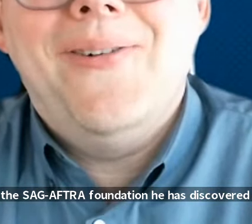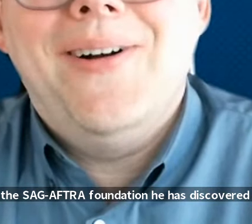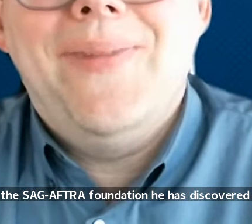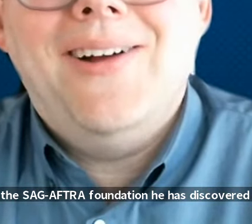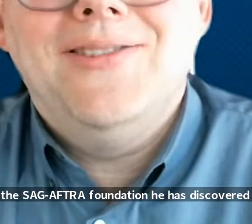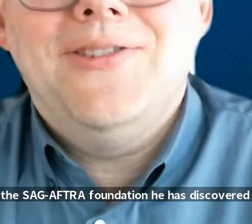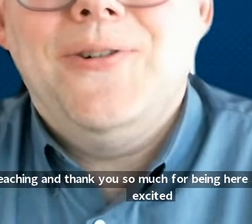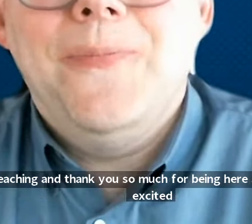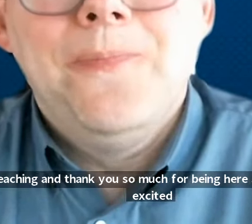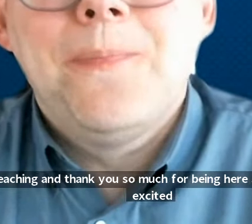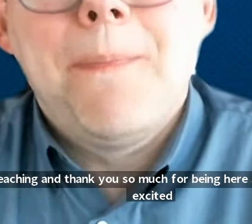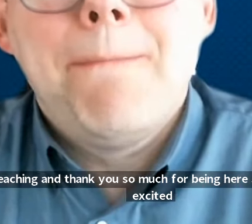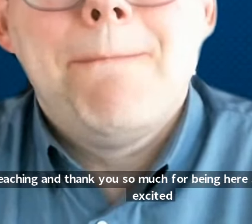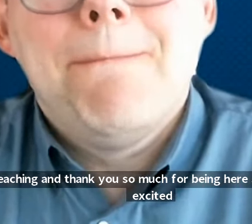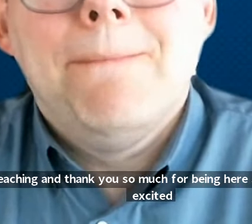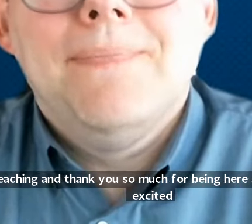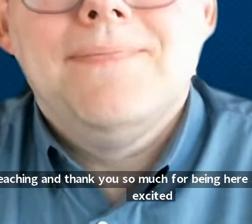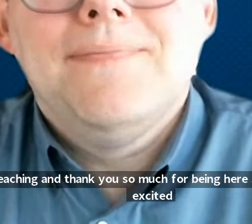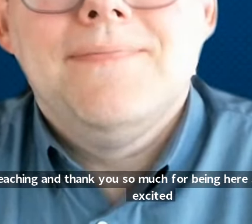to know about Zoom.